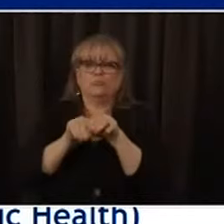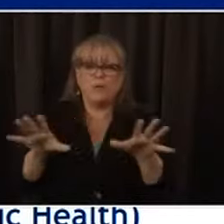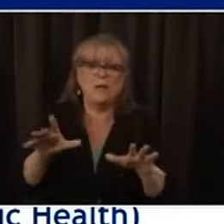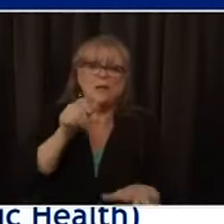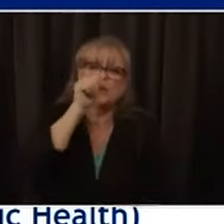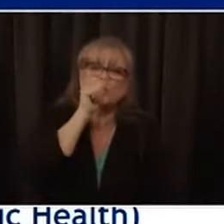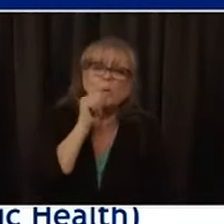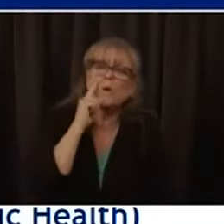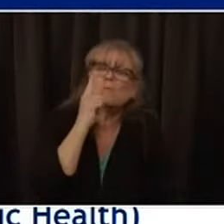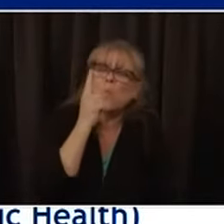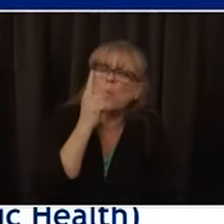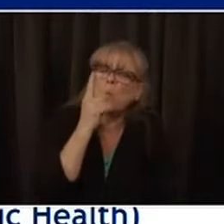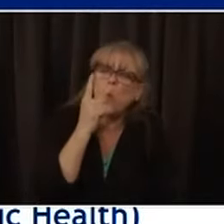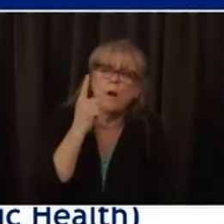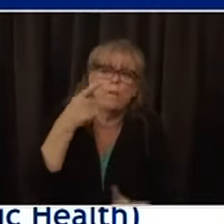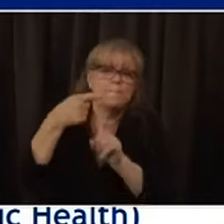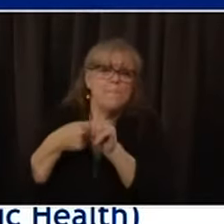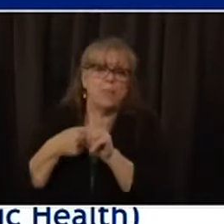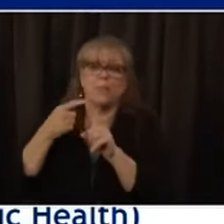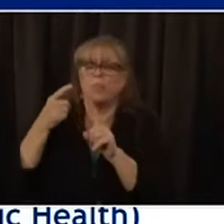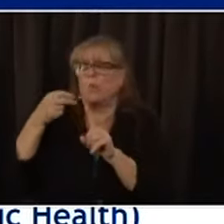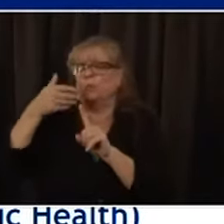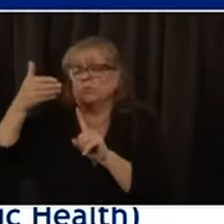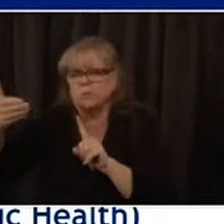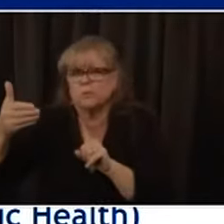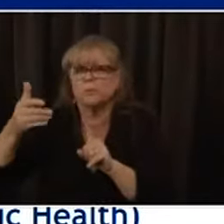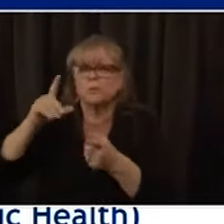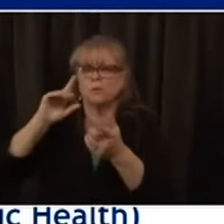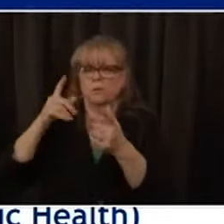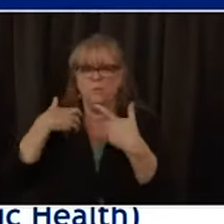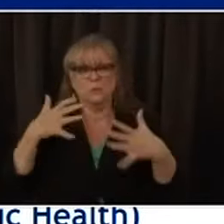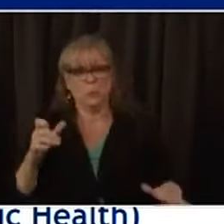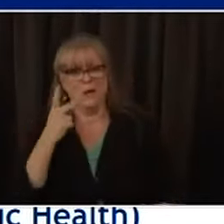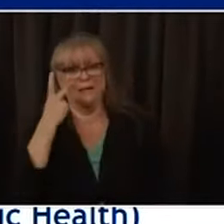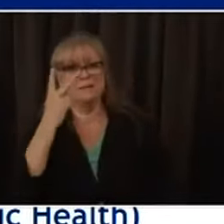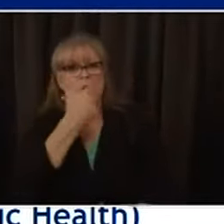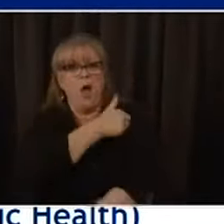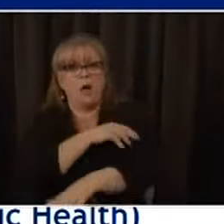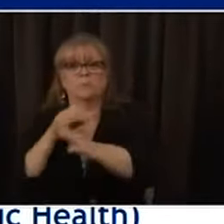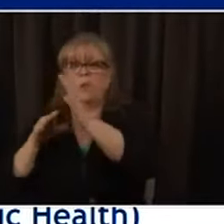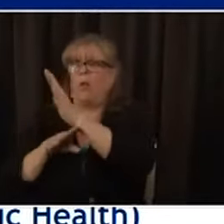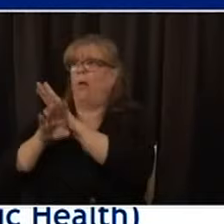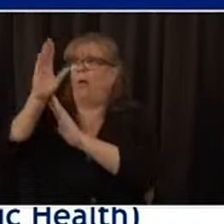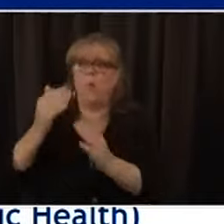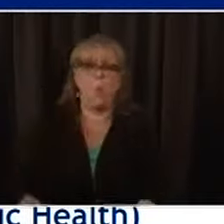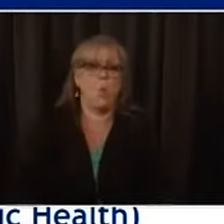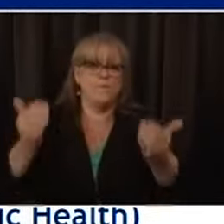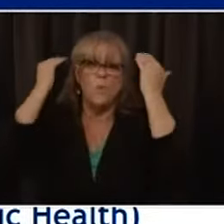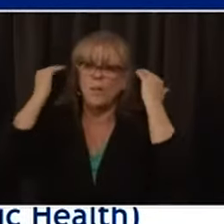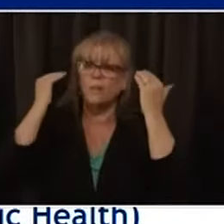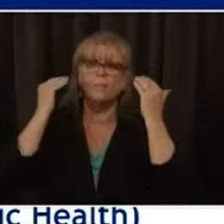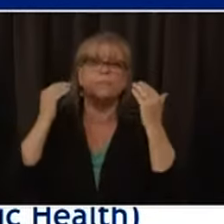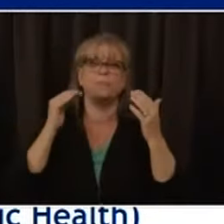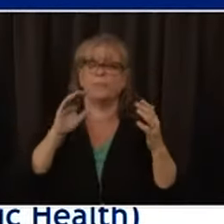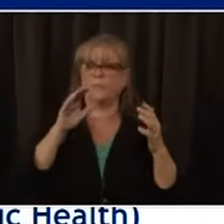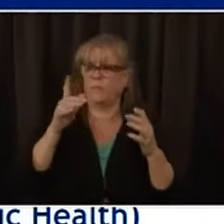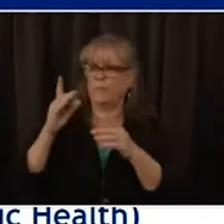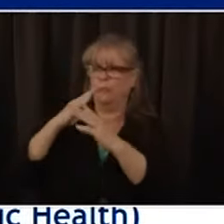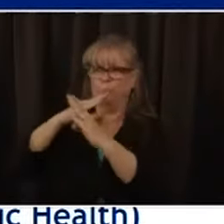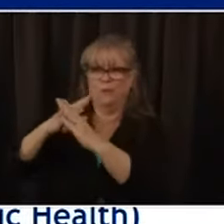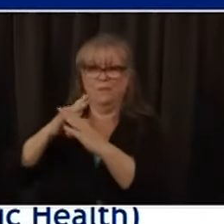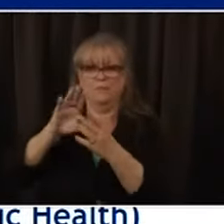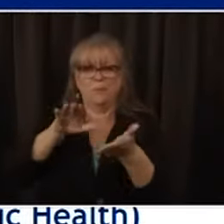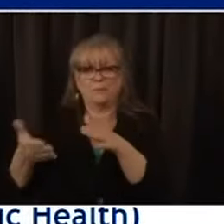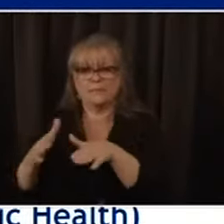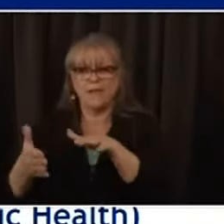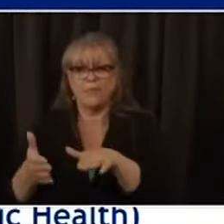prevent a spike in hospitalizations and deaths from COVID-19. And I'll show you this slide. The School of Public Health uses